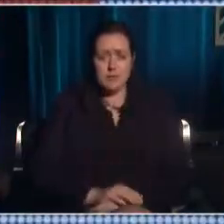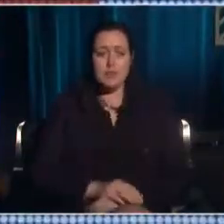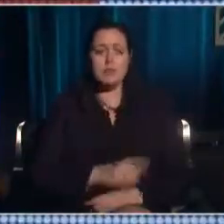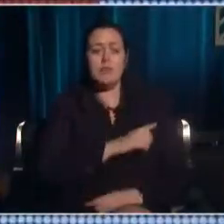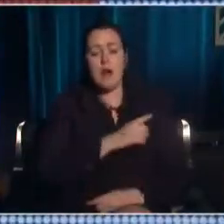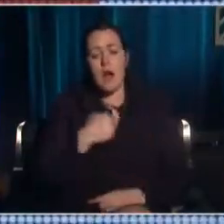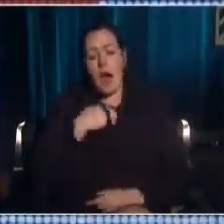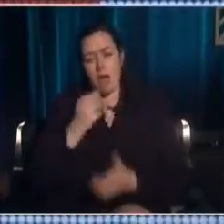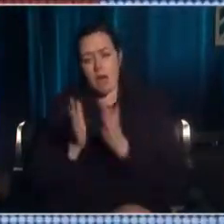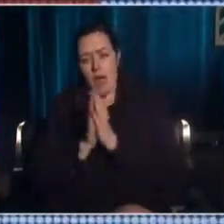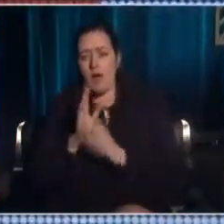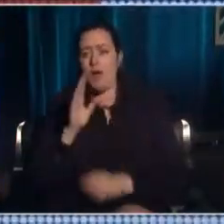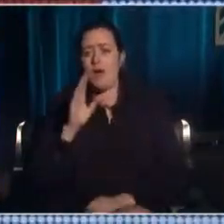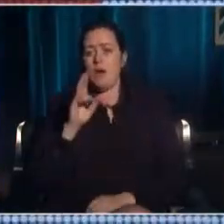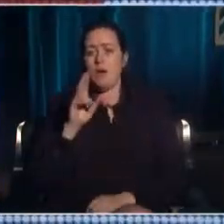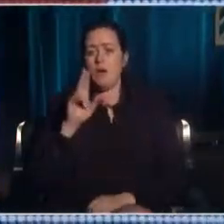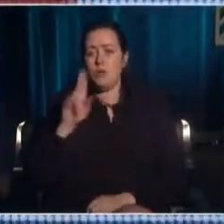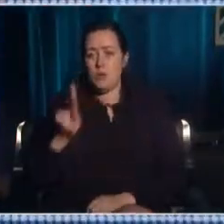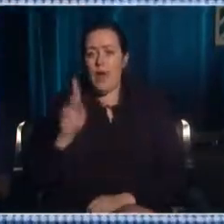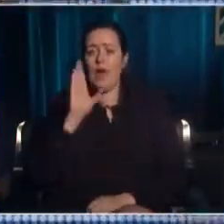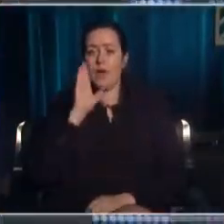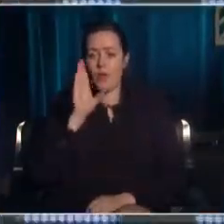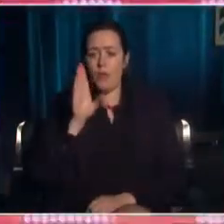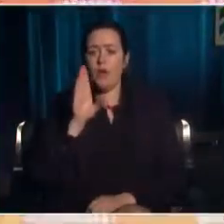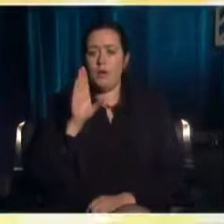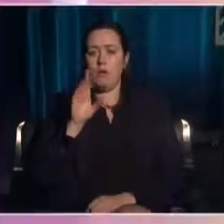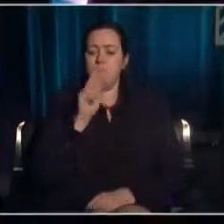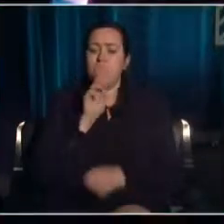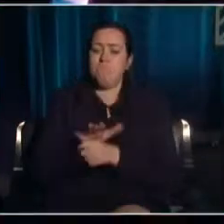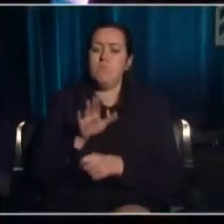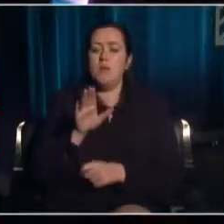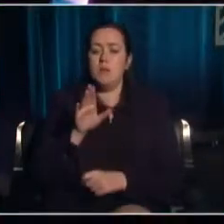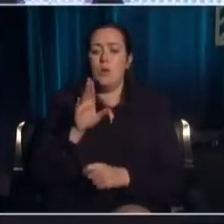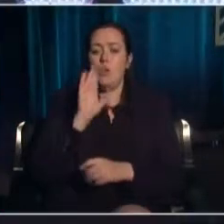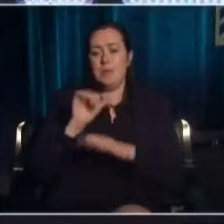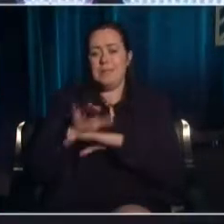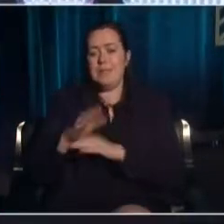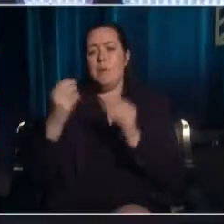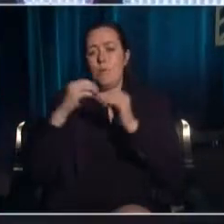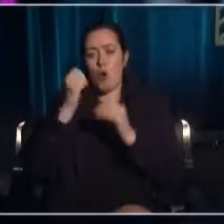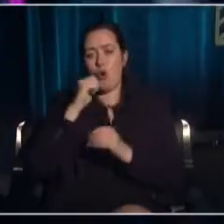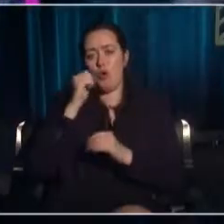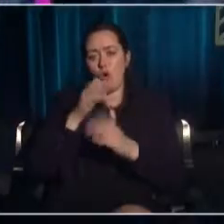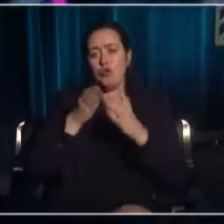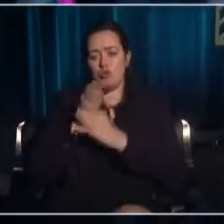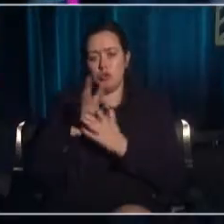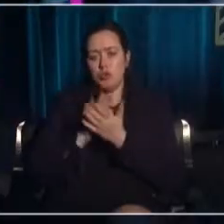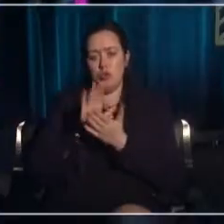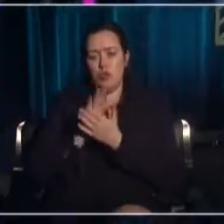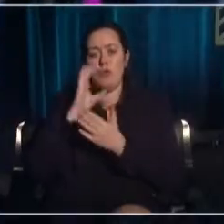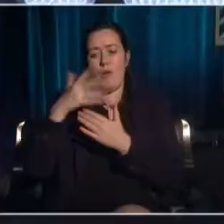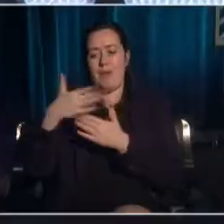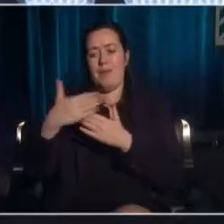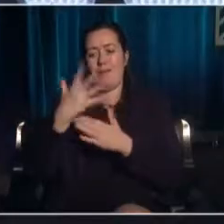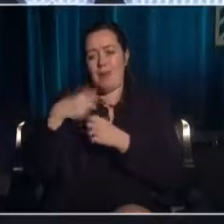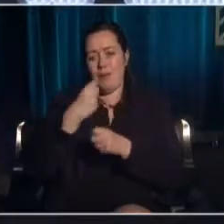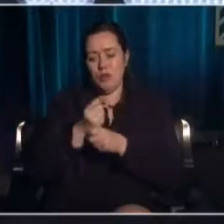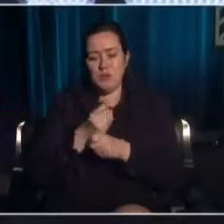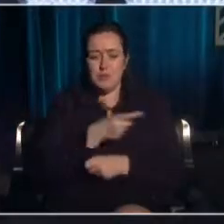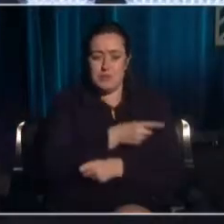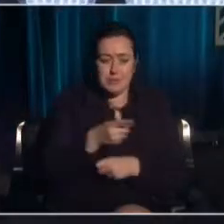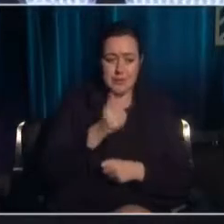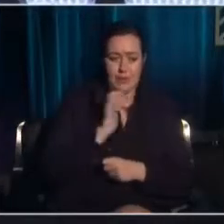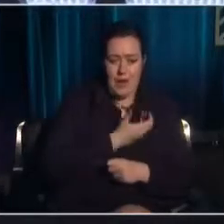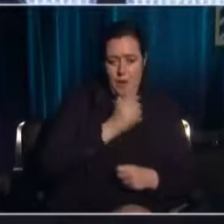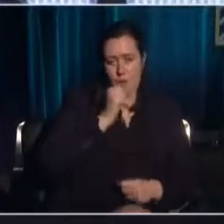6.5 million more girls through school over the next 5 years. These are our girls. They deserve the same chances